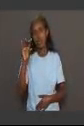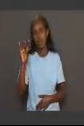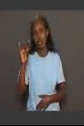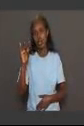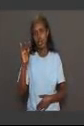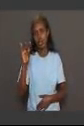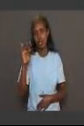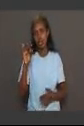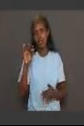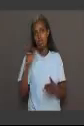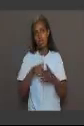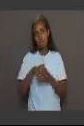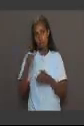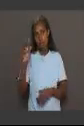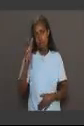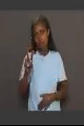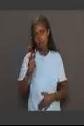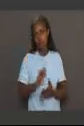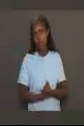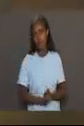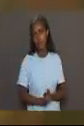1.08 out of 2.